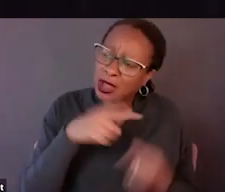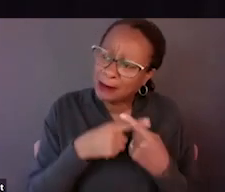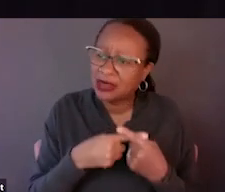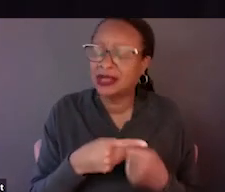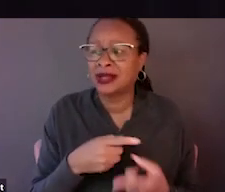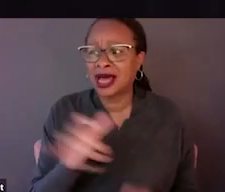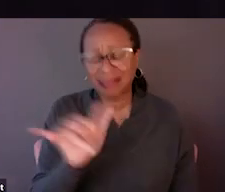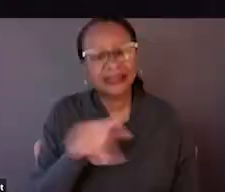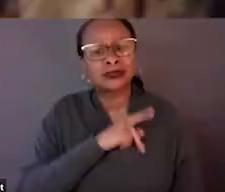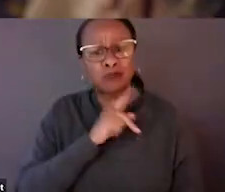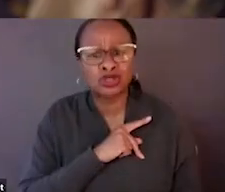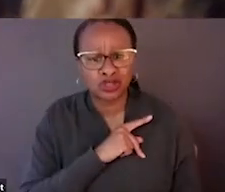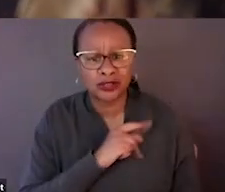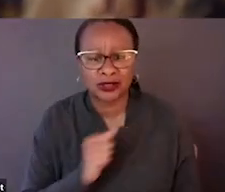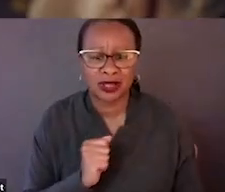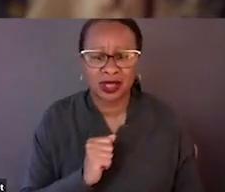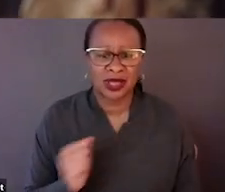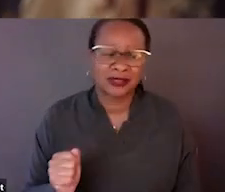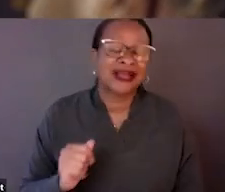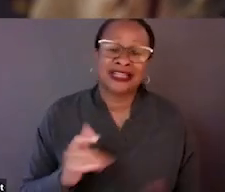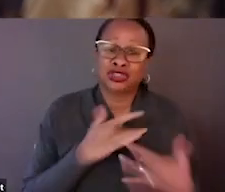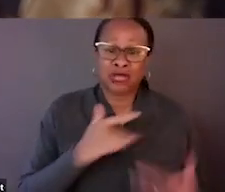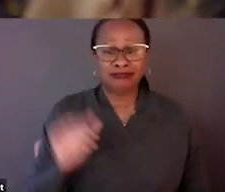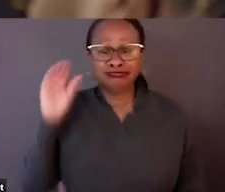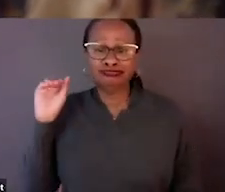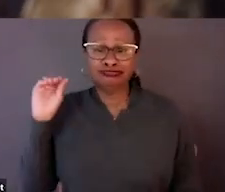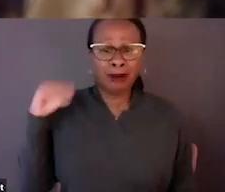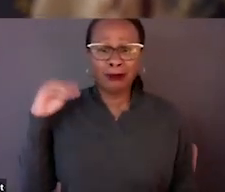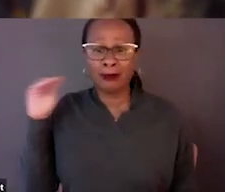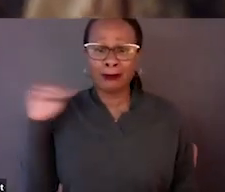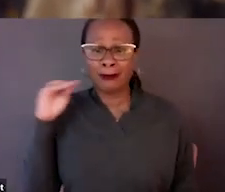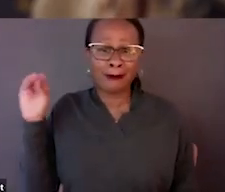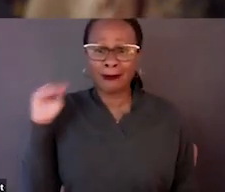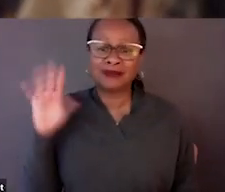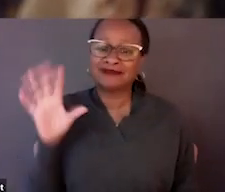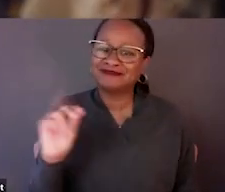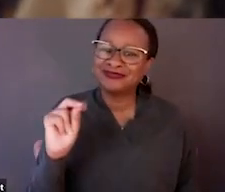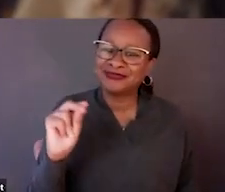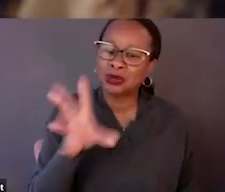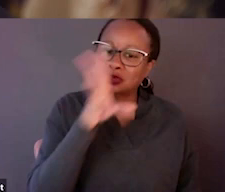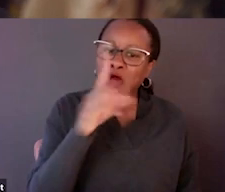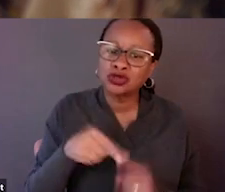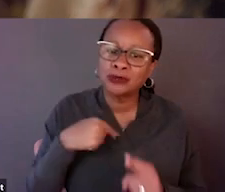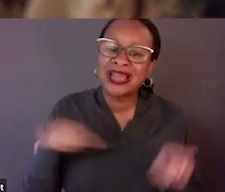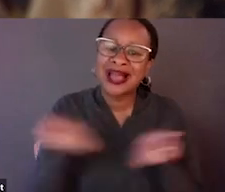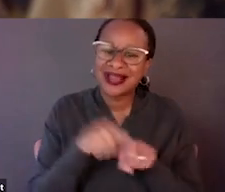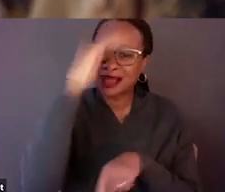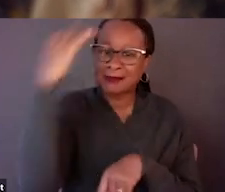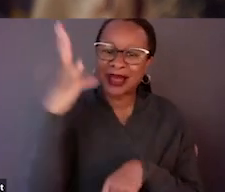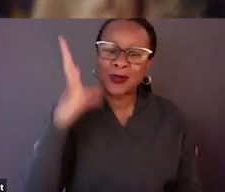As it's like, throw that out the door and you're just gonna talk to me as a Black woman. And, you